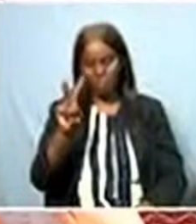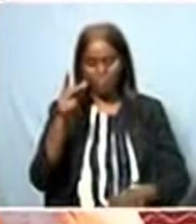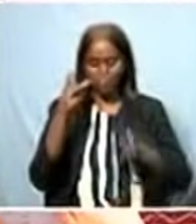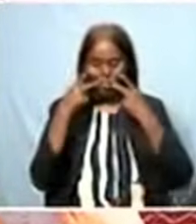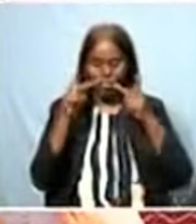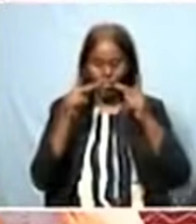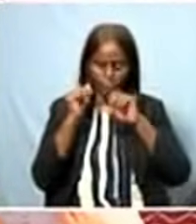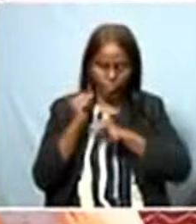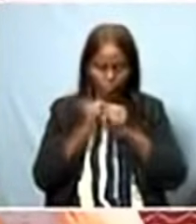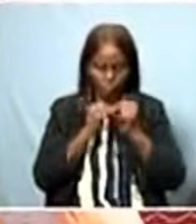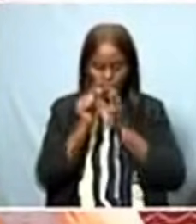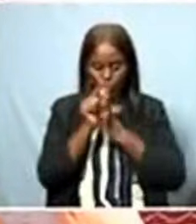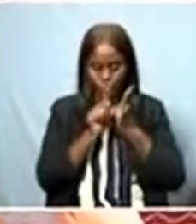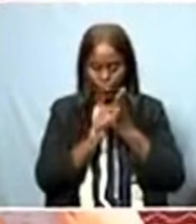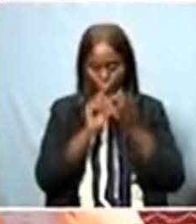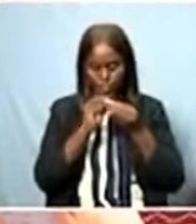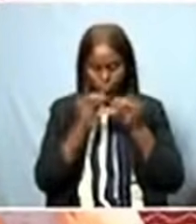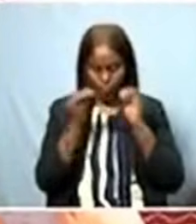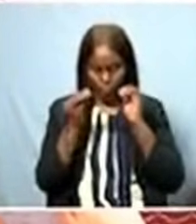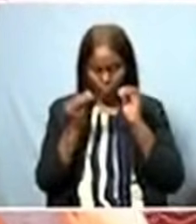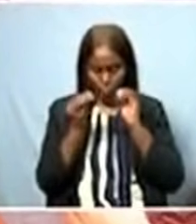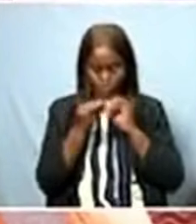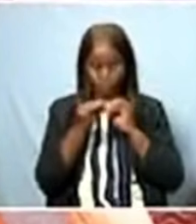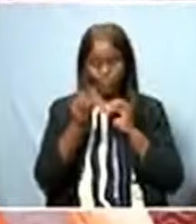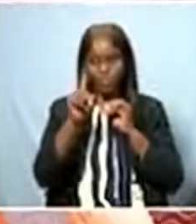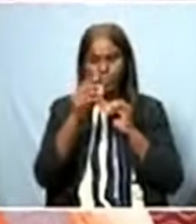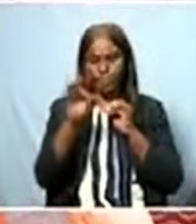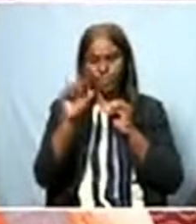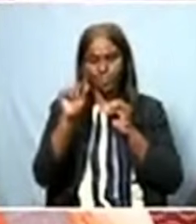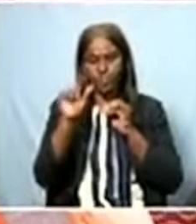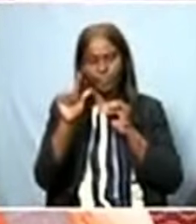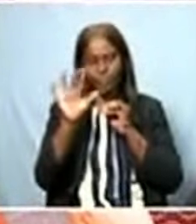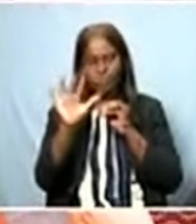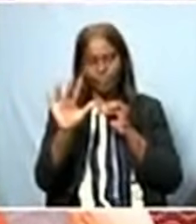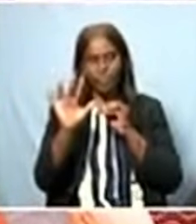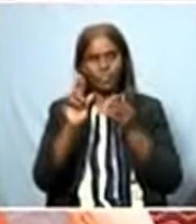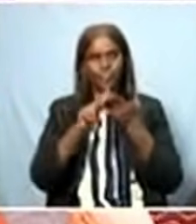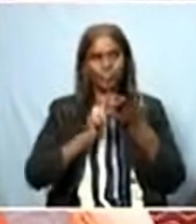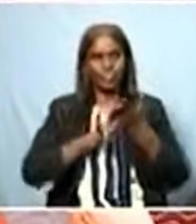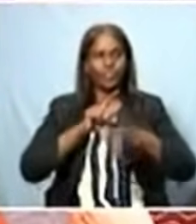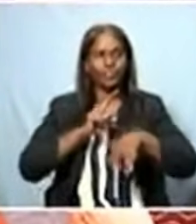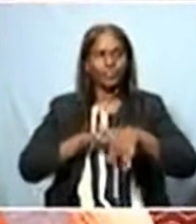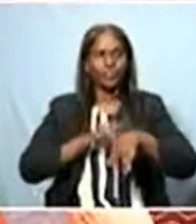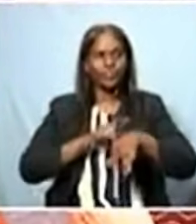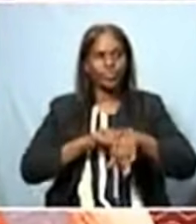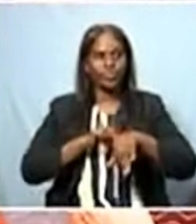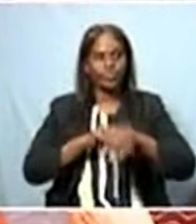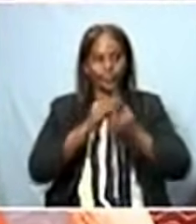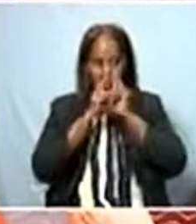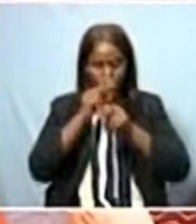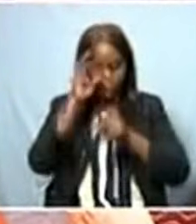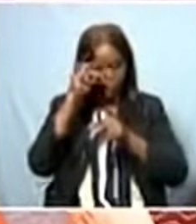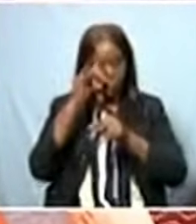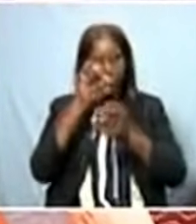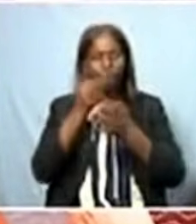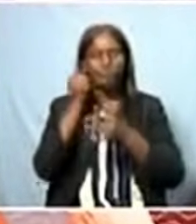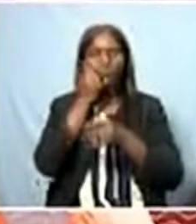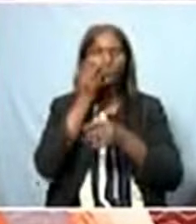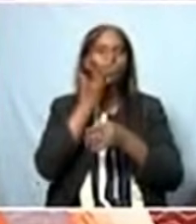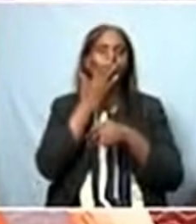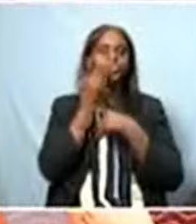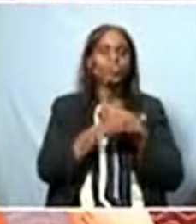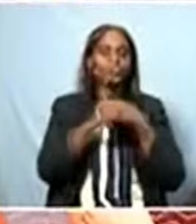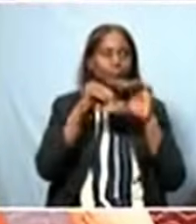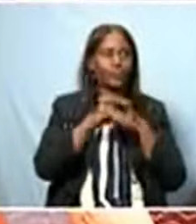Public Protection Bill, National Assembly Bill number 1 of 2025, report stage. The Honorable Minister of Home Affairs